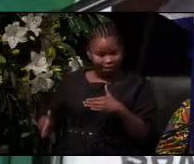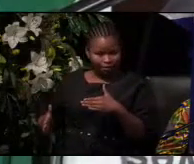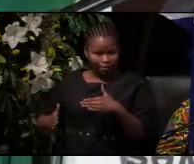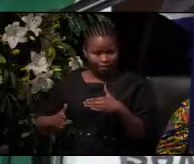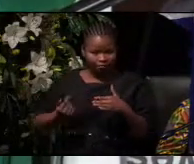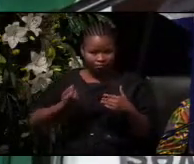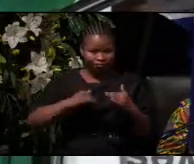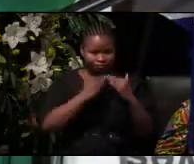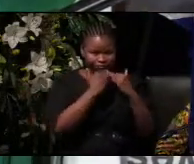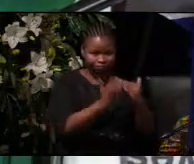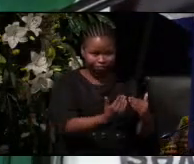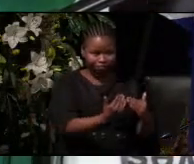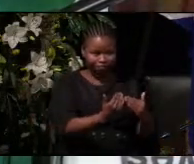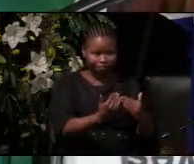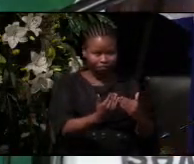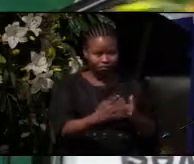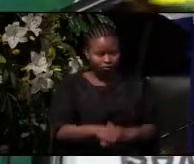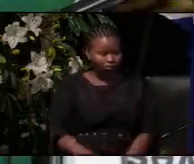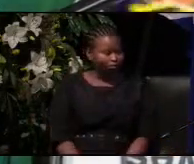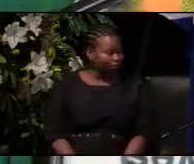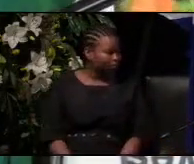time I thank you